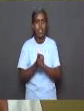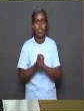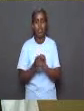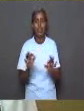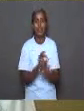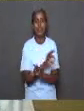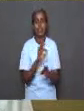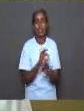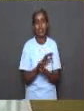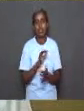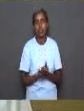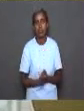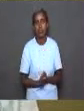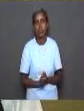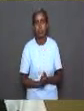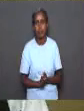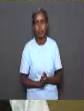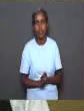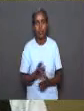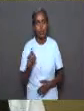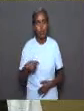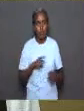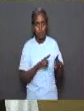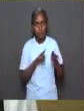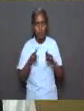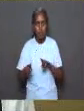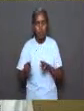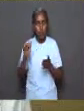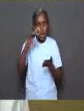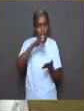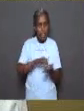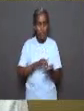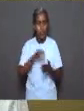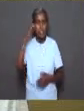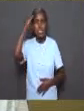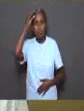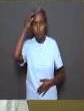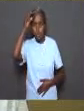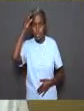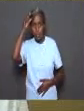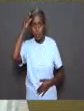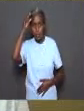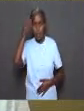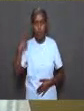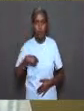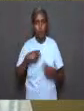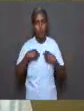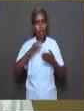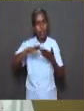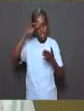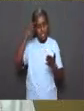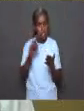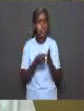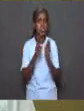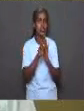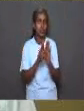of a function. We will also review the concepts that we have learned in